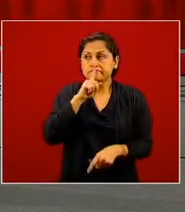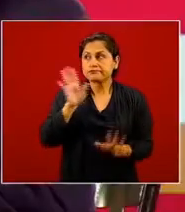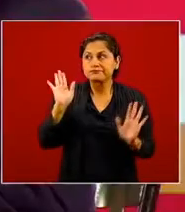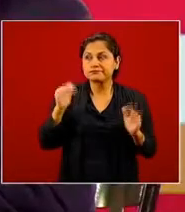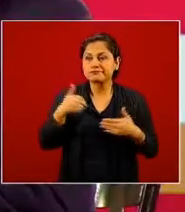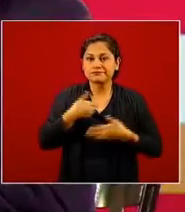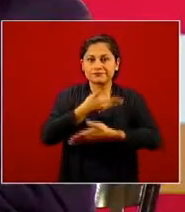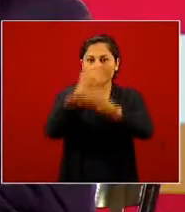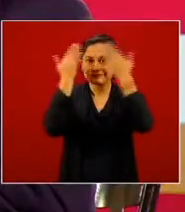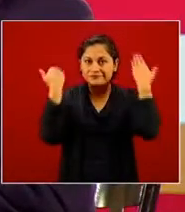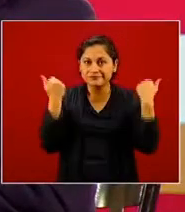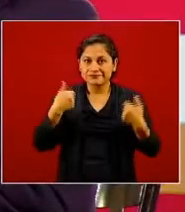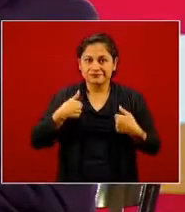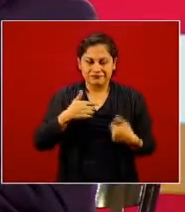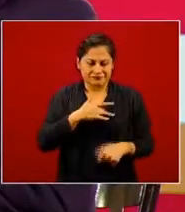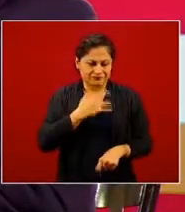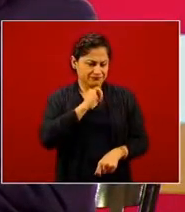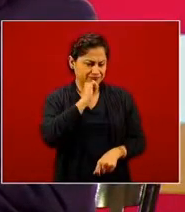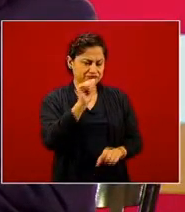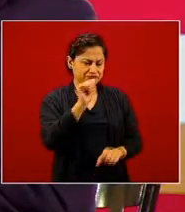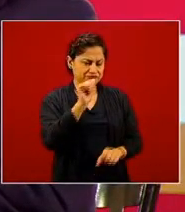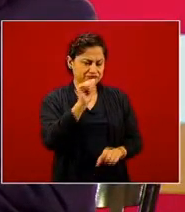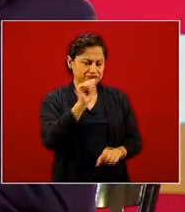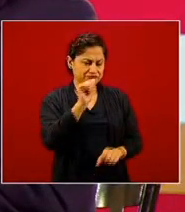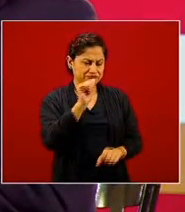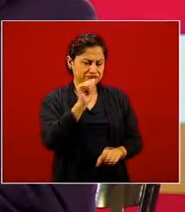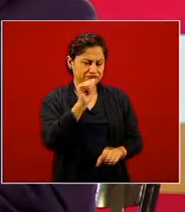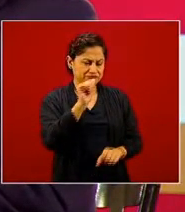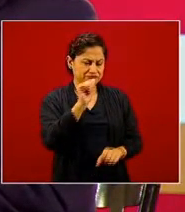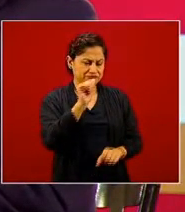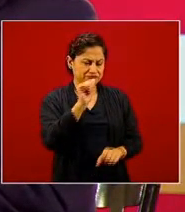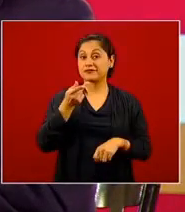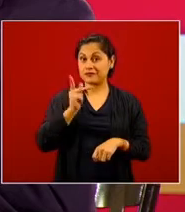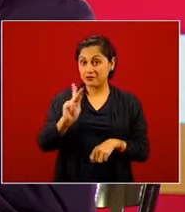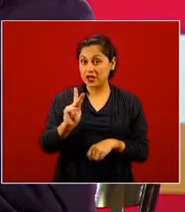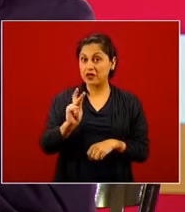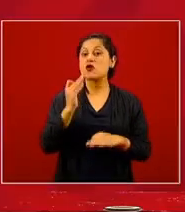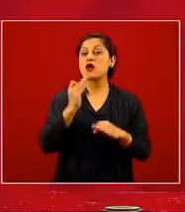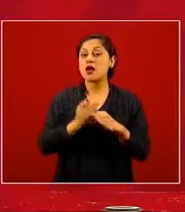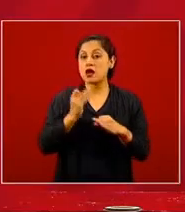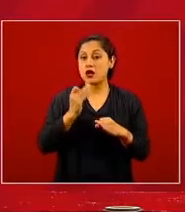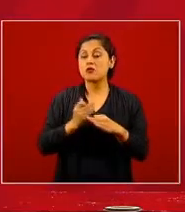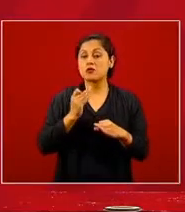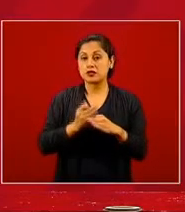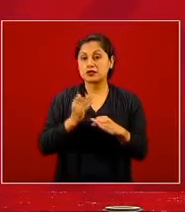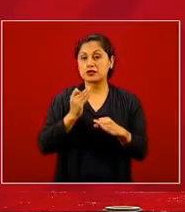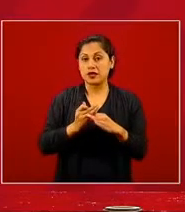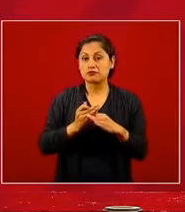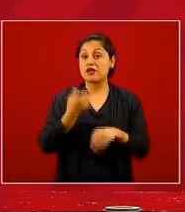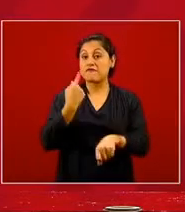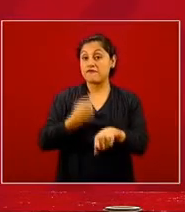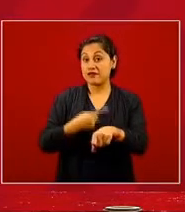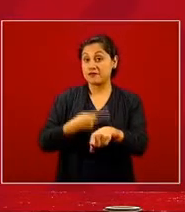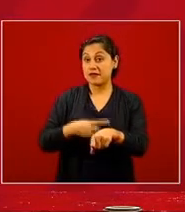hypertension. They don't even know that they have this condition. They don't know